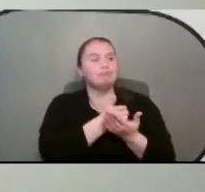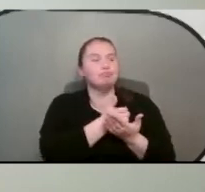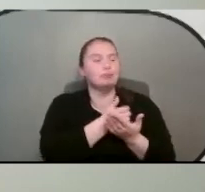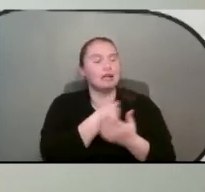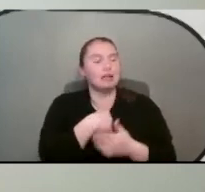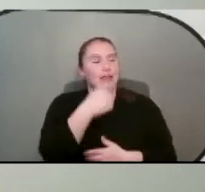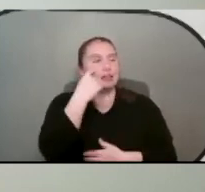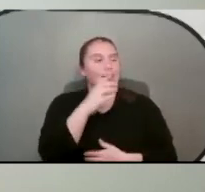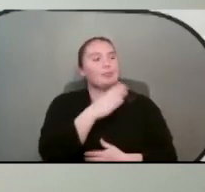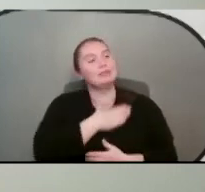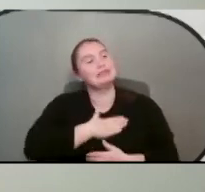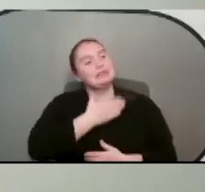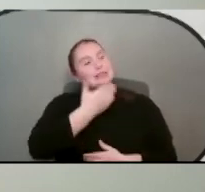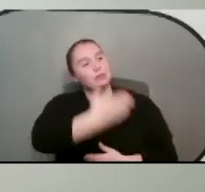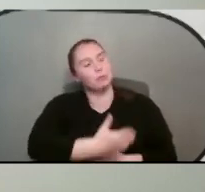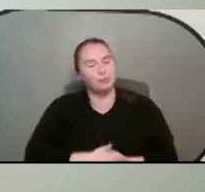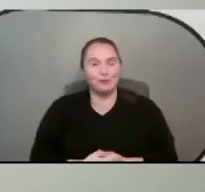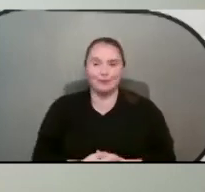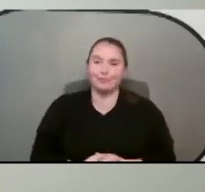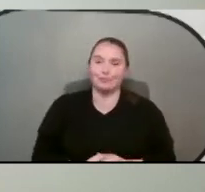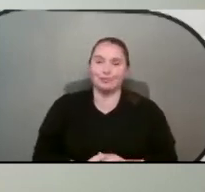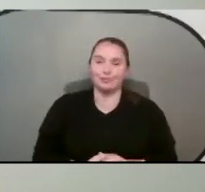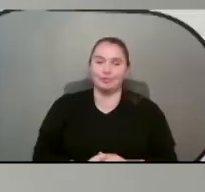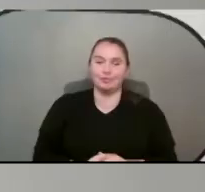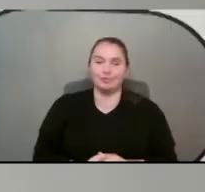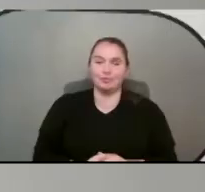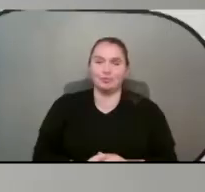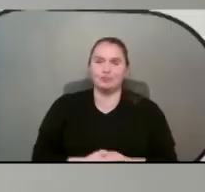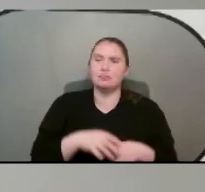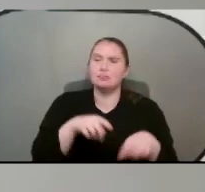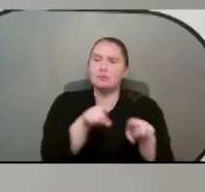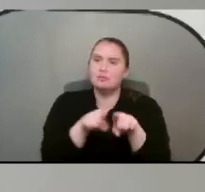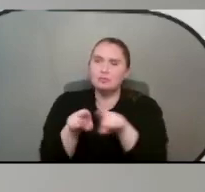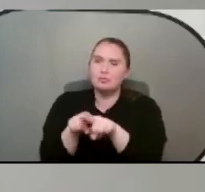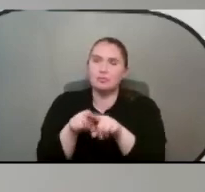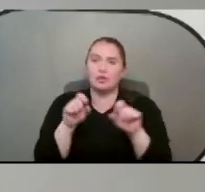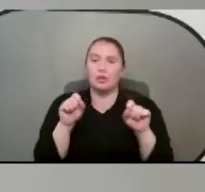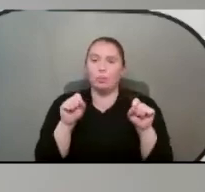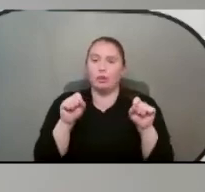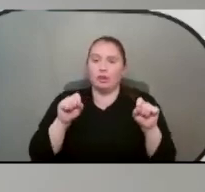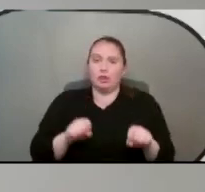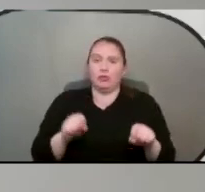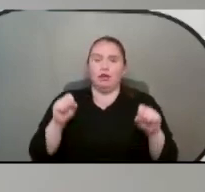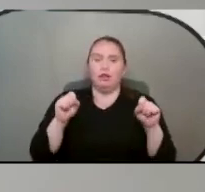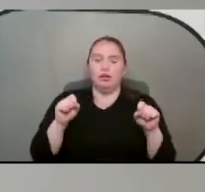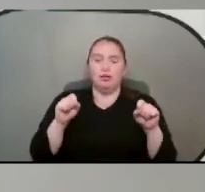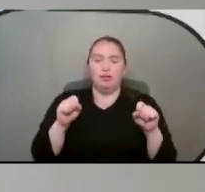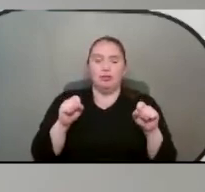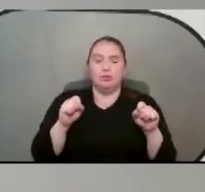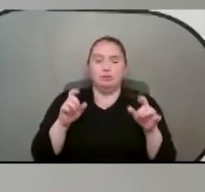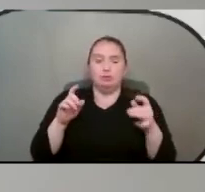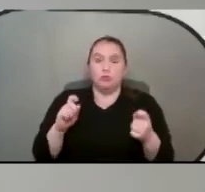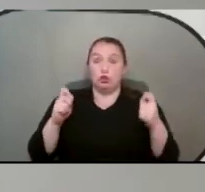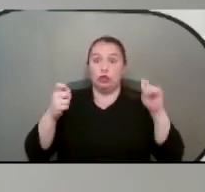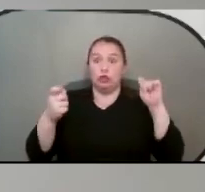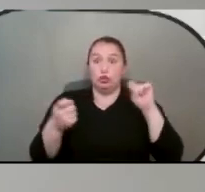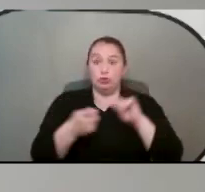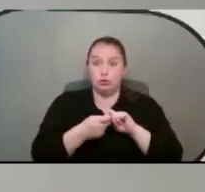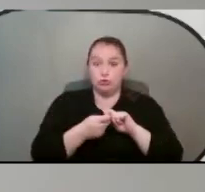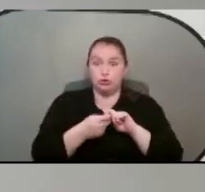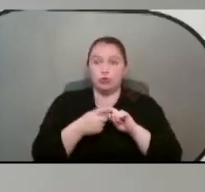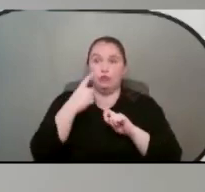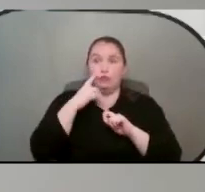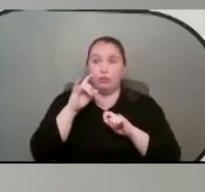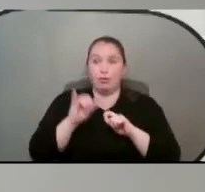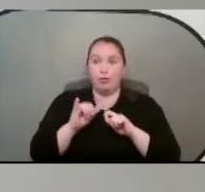Yep. Please. Thank you. And also how we could go about making those changes so that